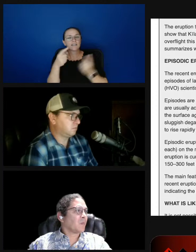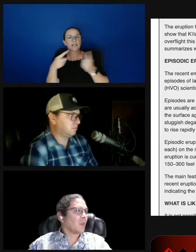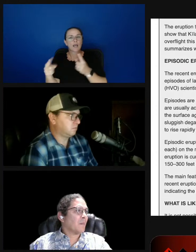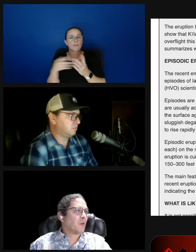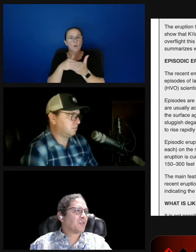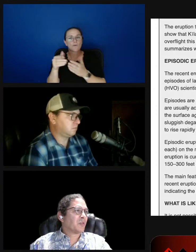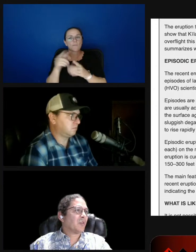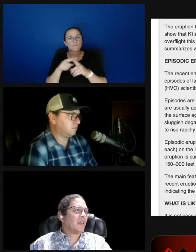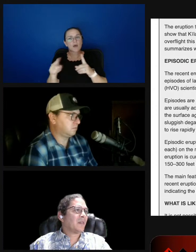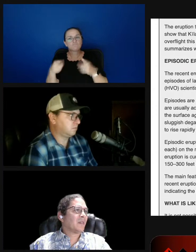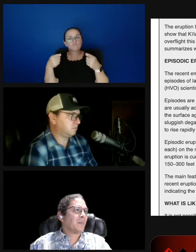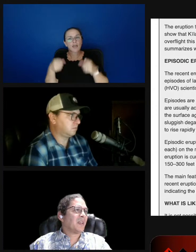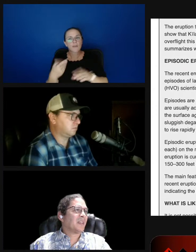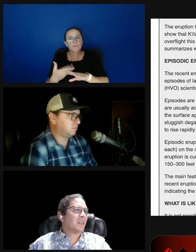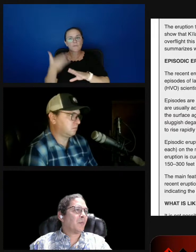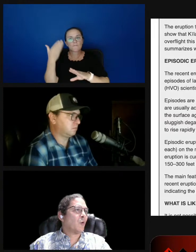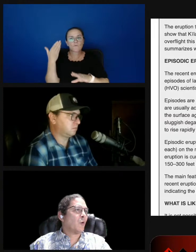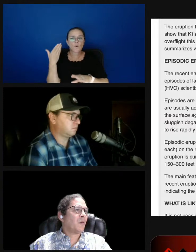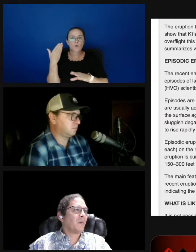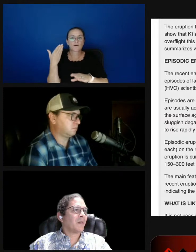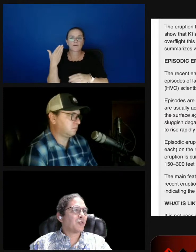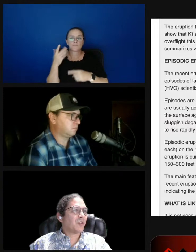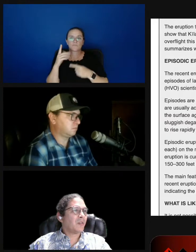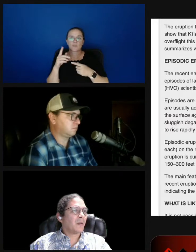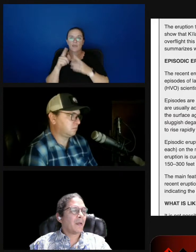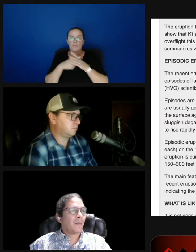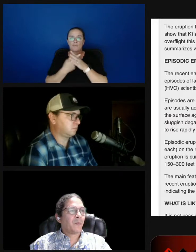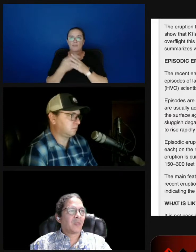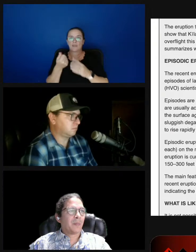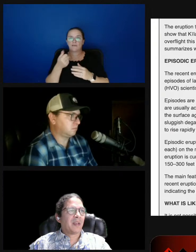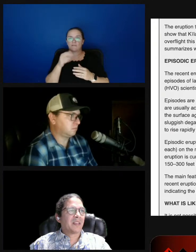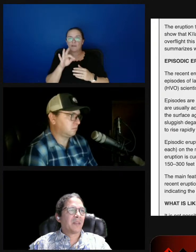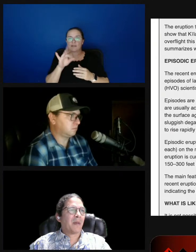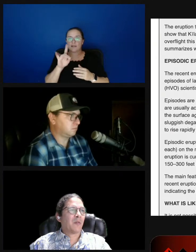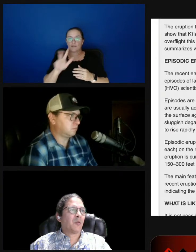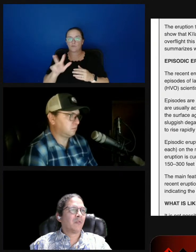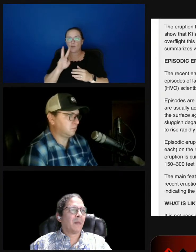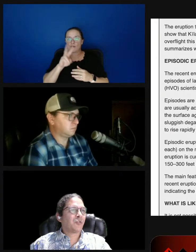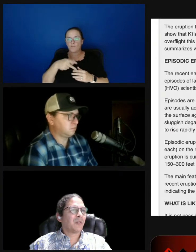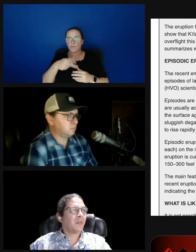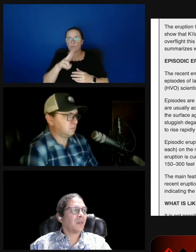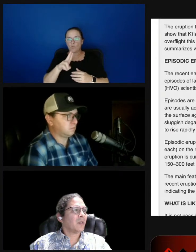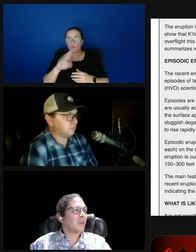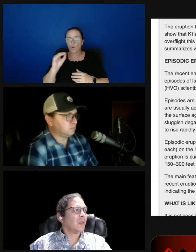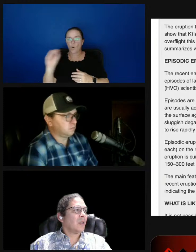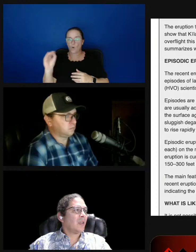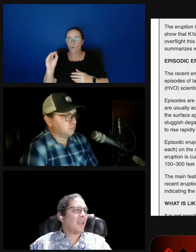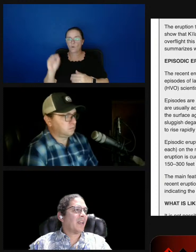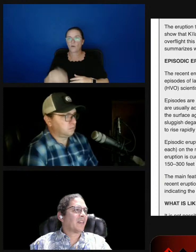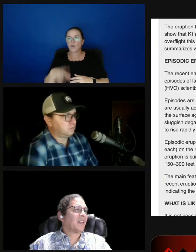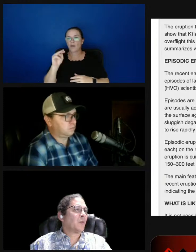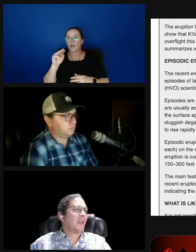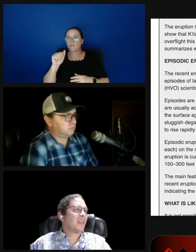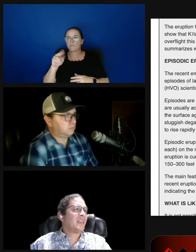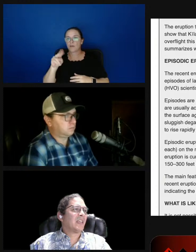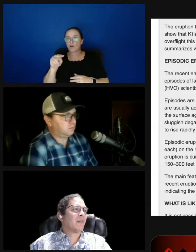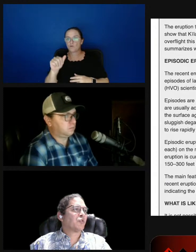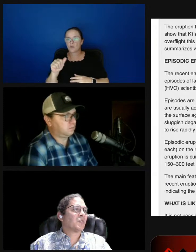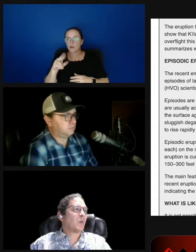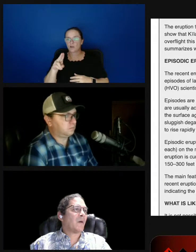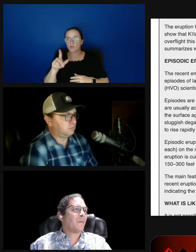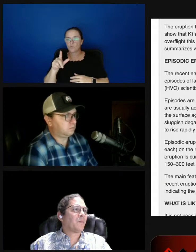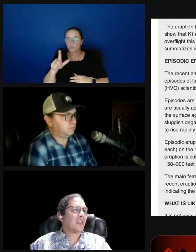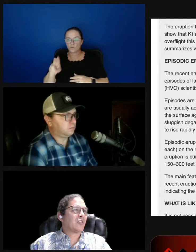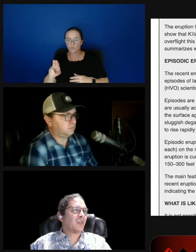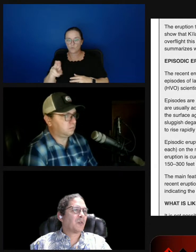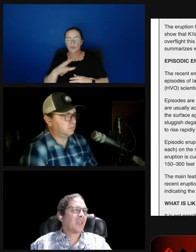before, most notably the beginning of the Pu'o'o eruption, the beginnings of the Mauna Ulu eruption, and the Kīlauea eruption